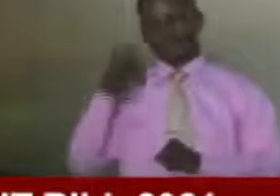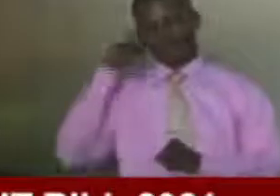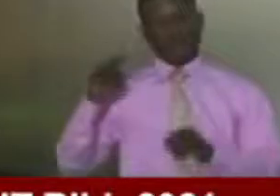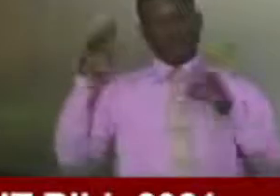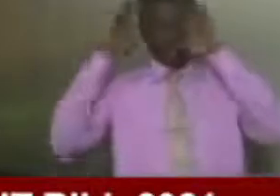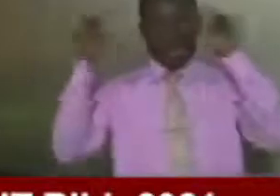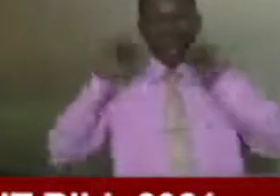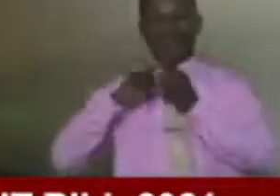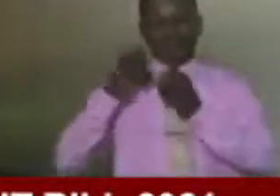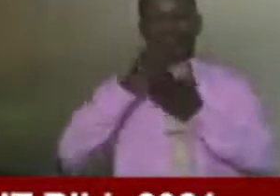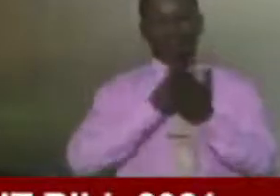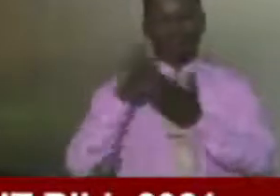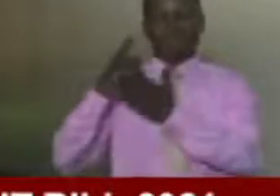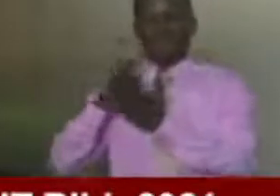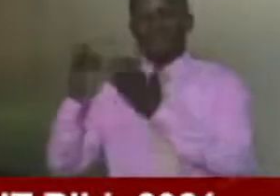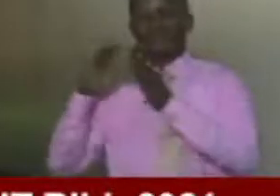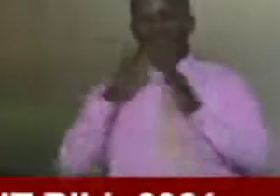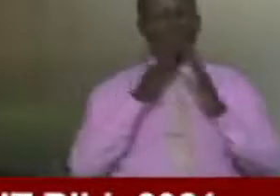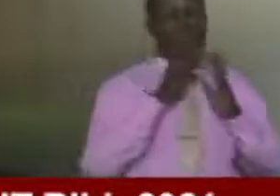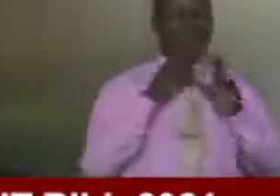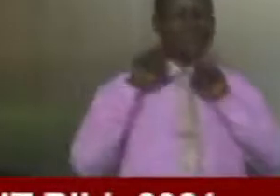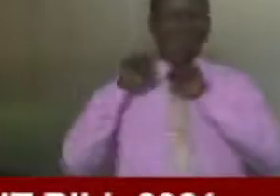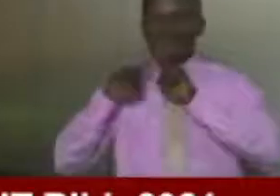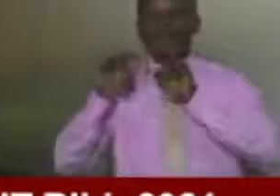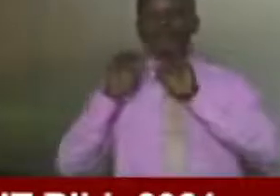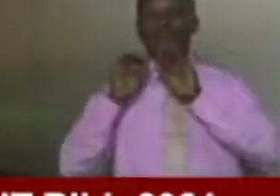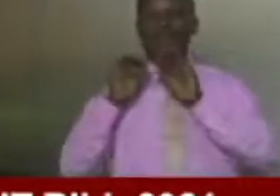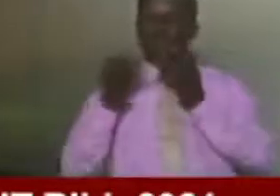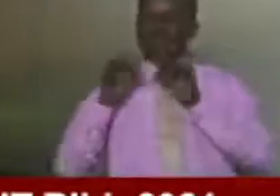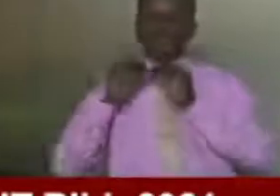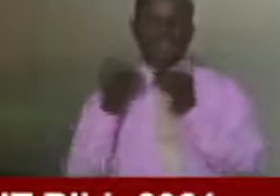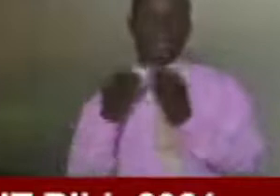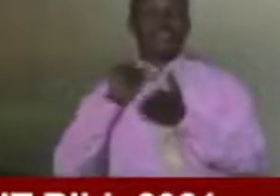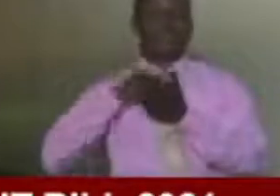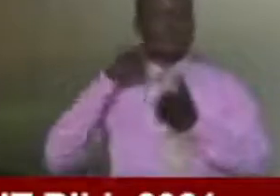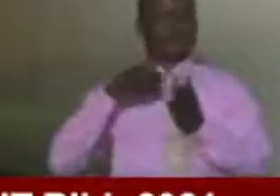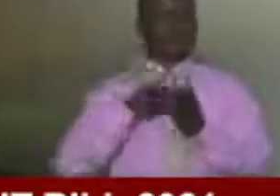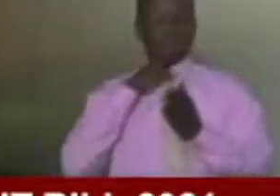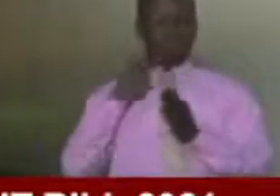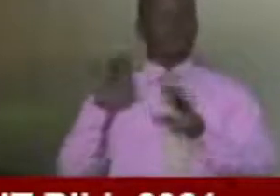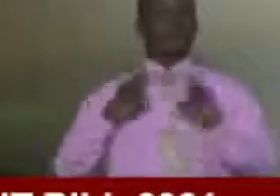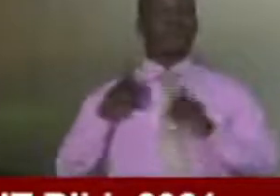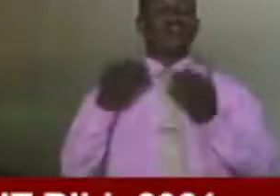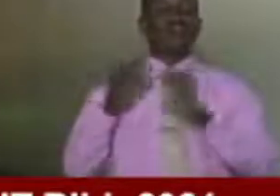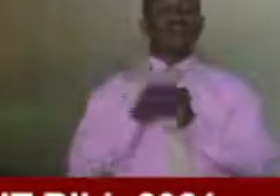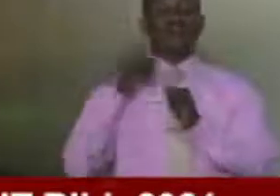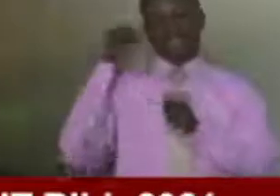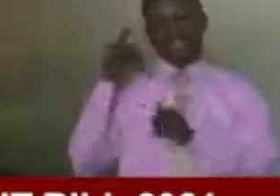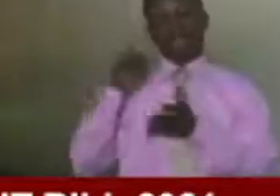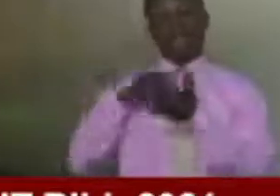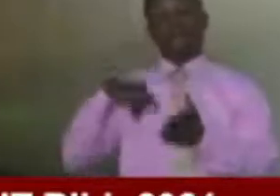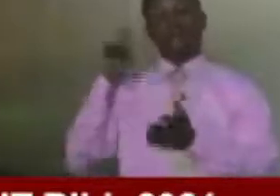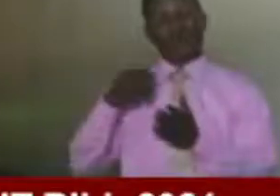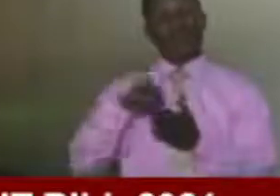with different segments of the society, but that should also have been done with the understanding that we need to have this